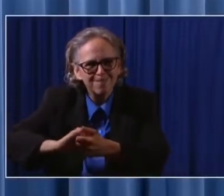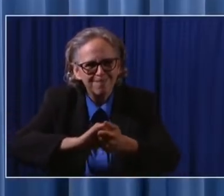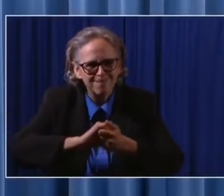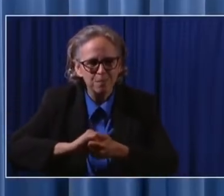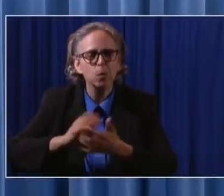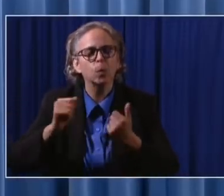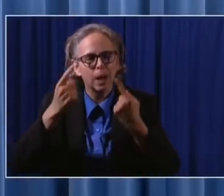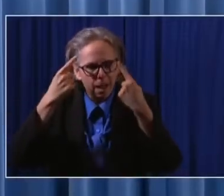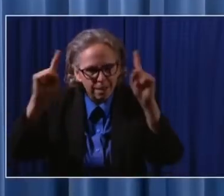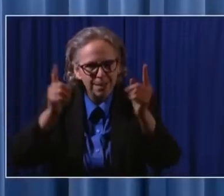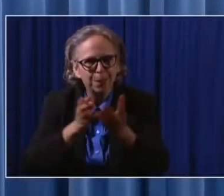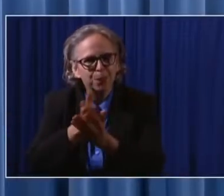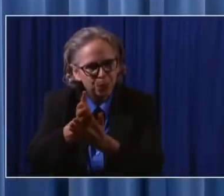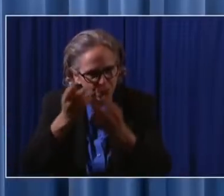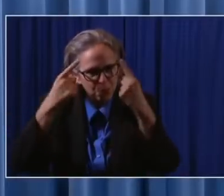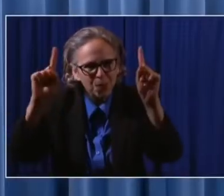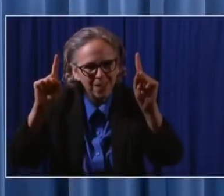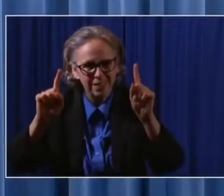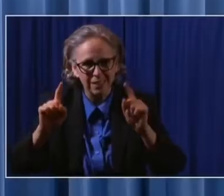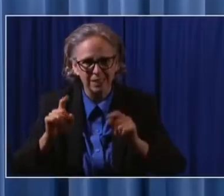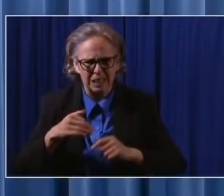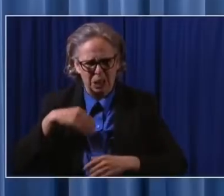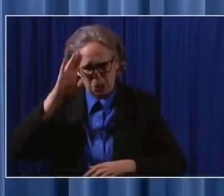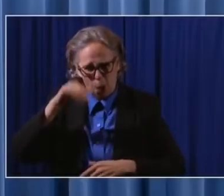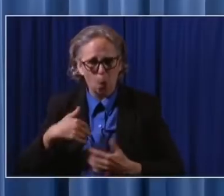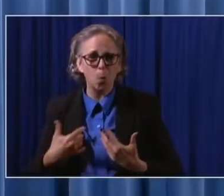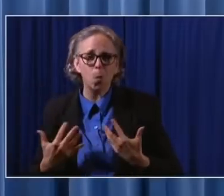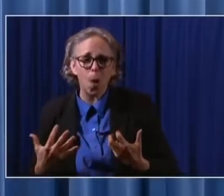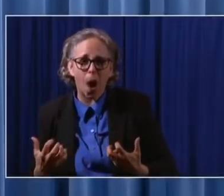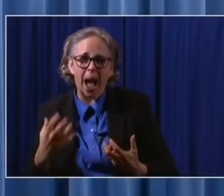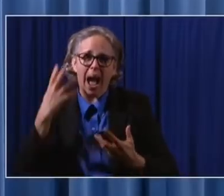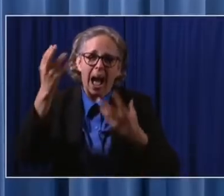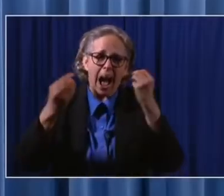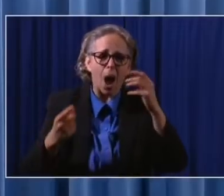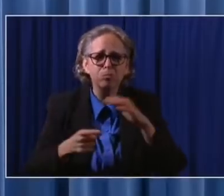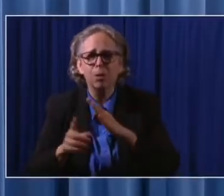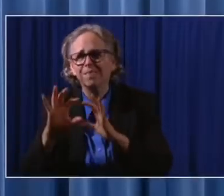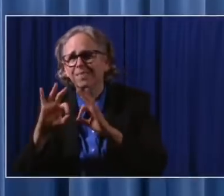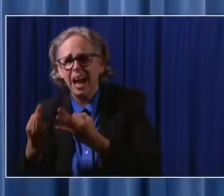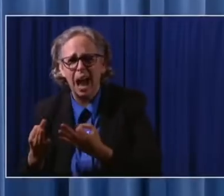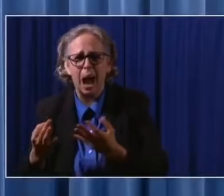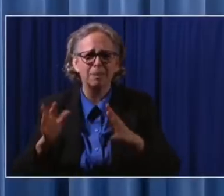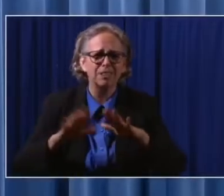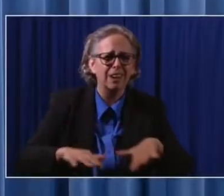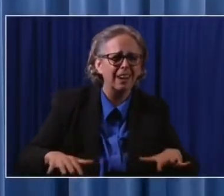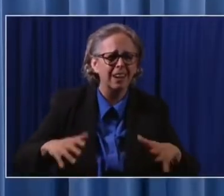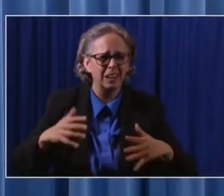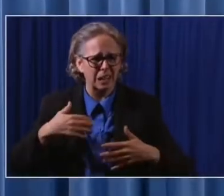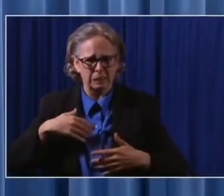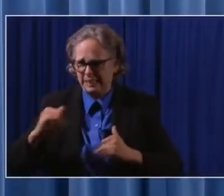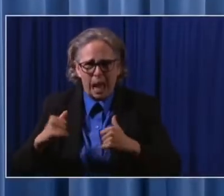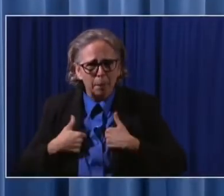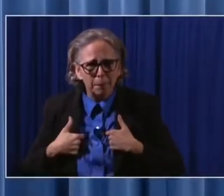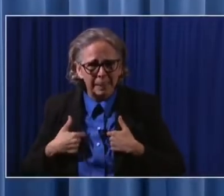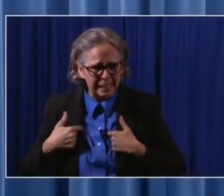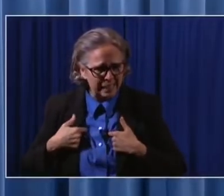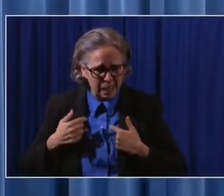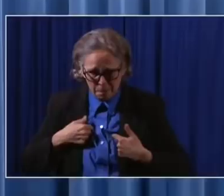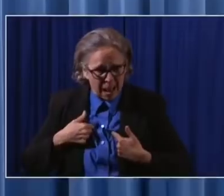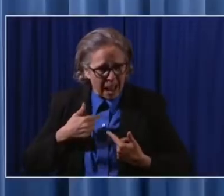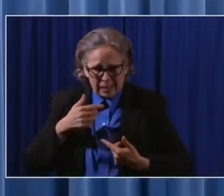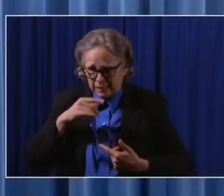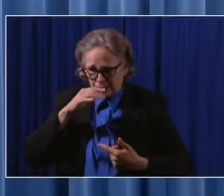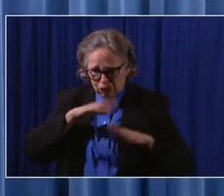do with our families, with our kids, my case, our kids and our grandkids. A lot of things I want to do. And so just